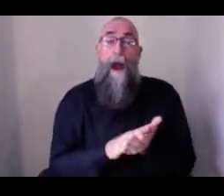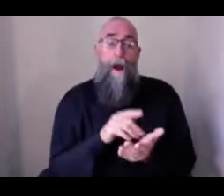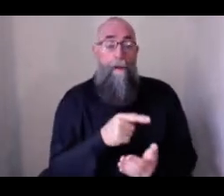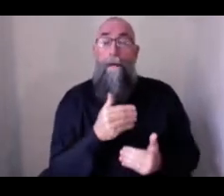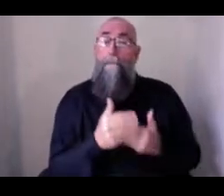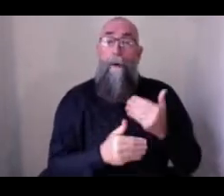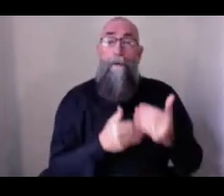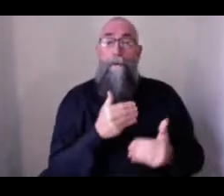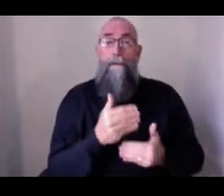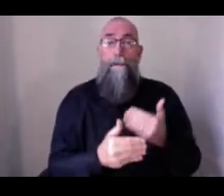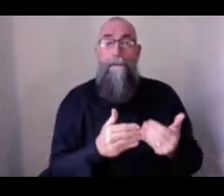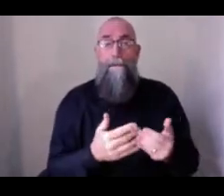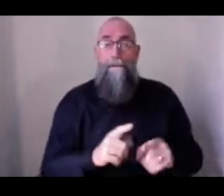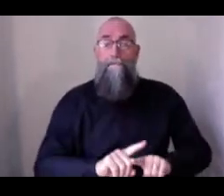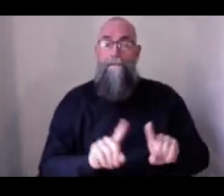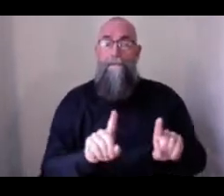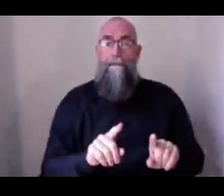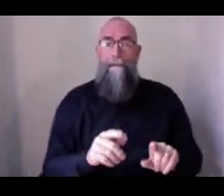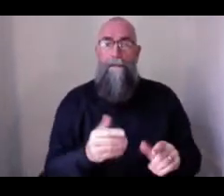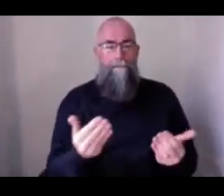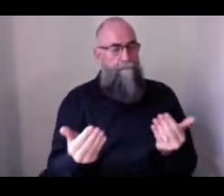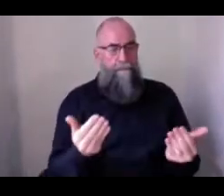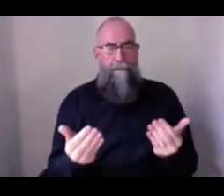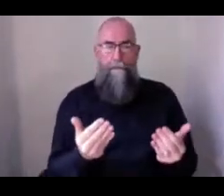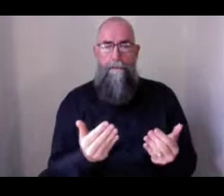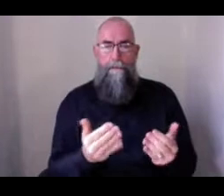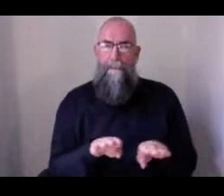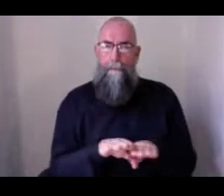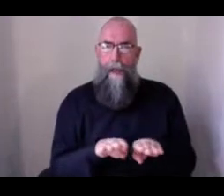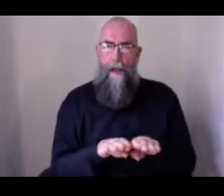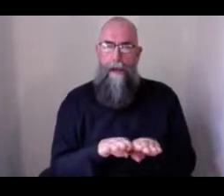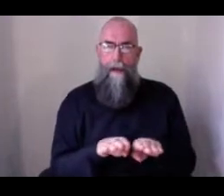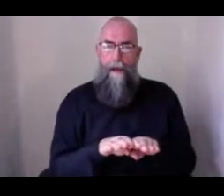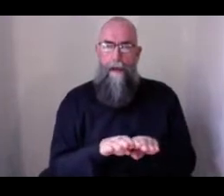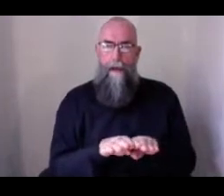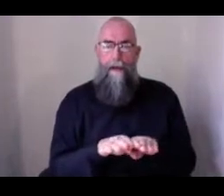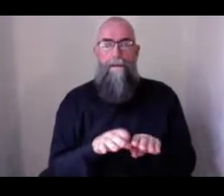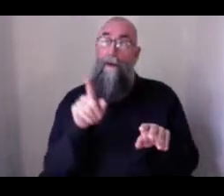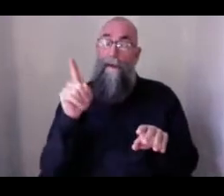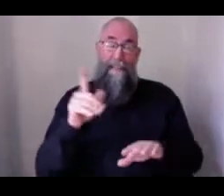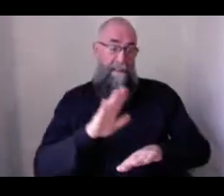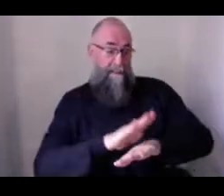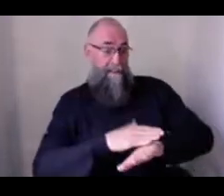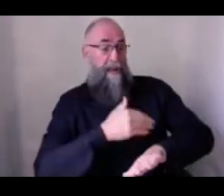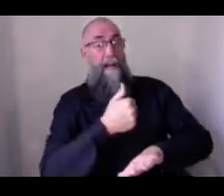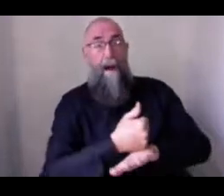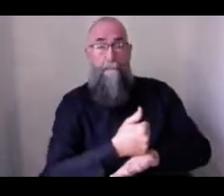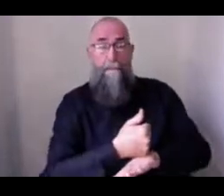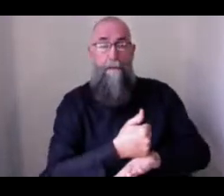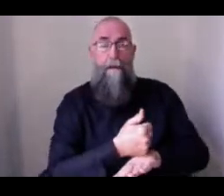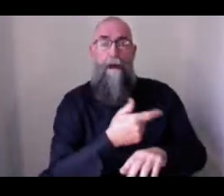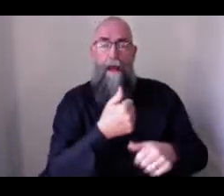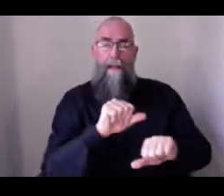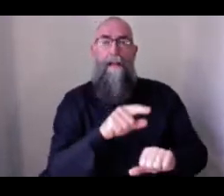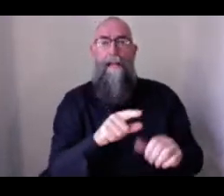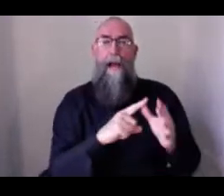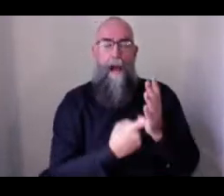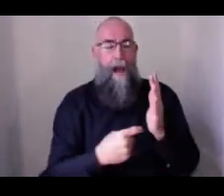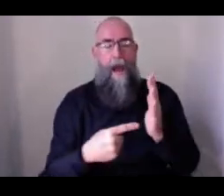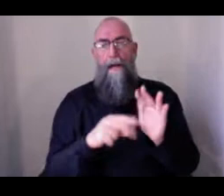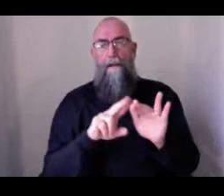the artform boards, so he has, in a sense, set them up, if you like, and he approves the artform board members.